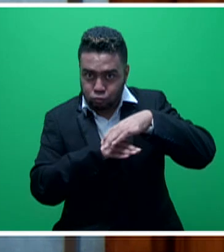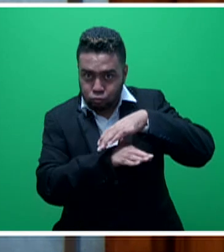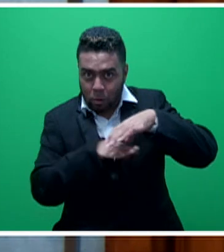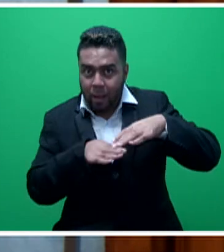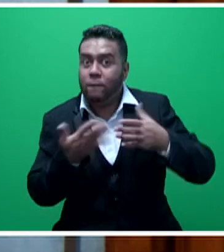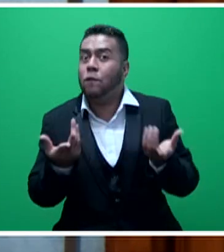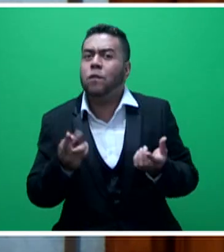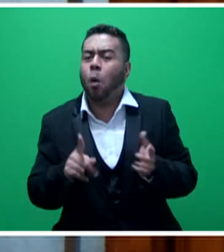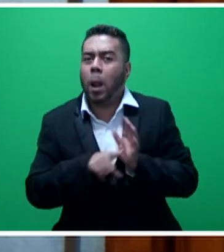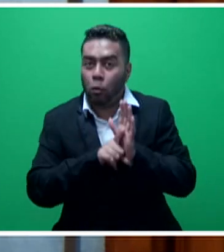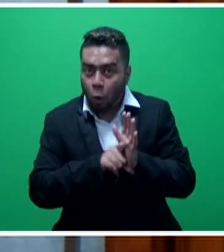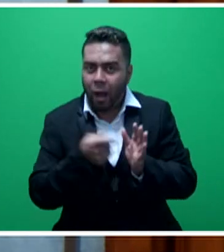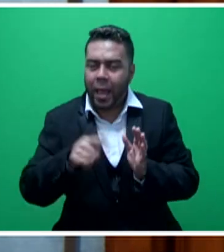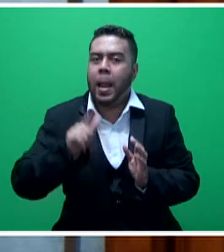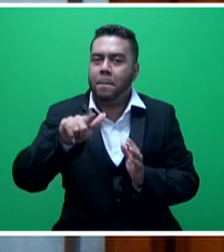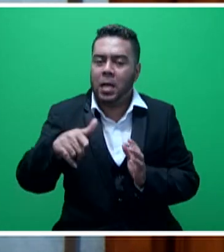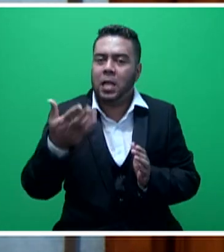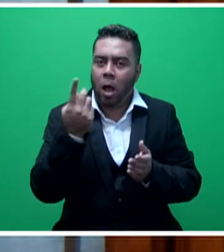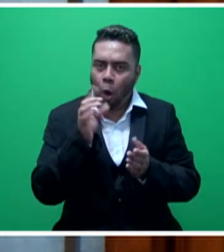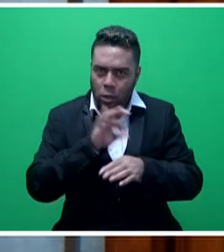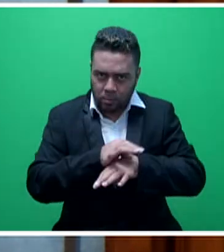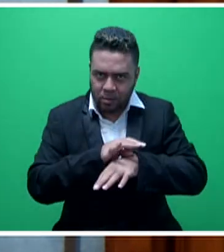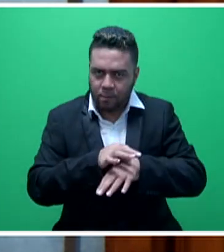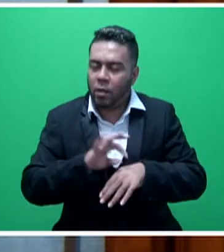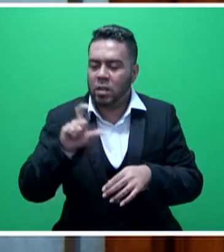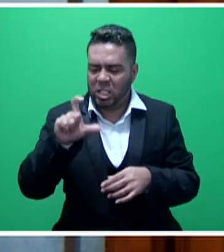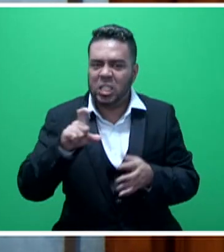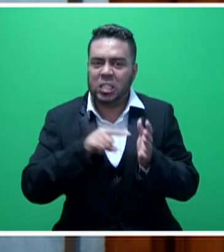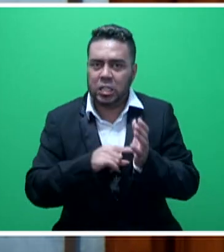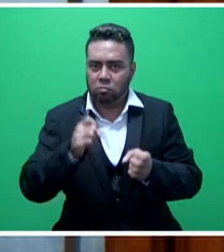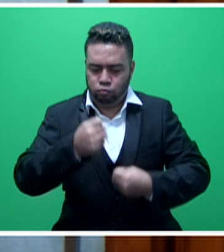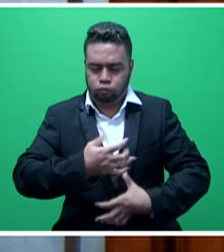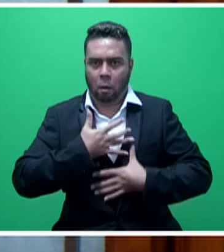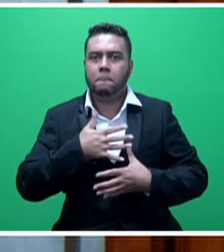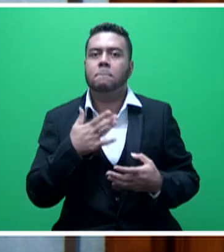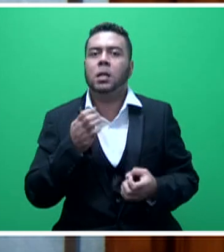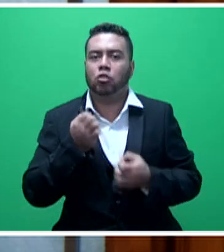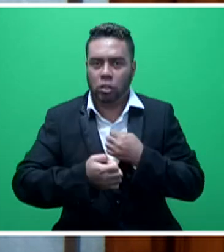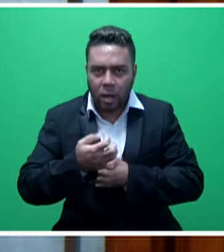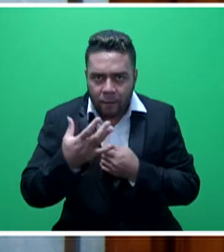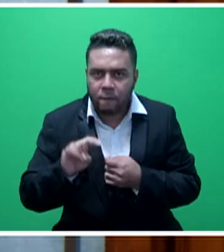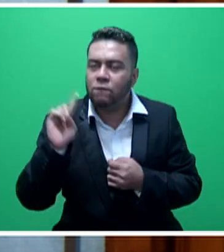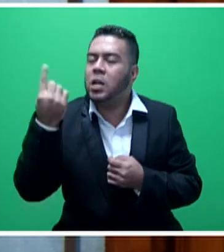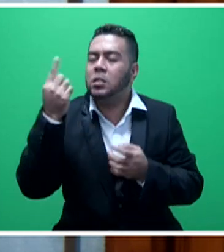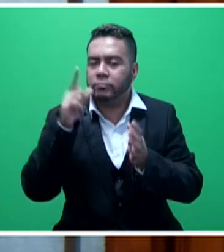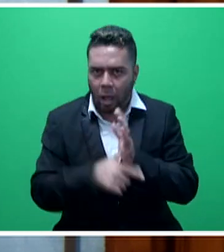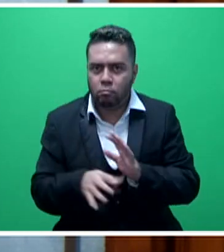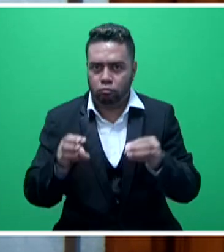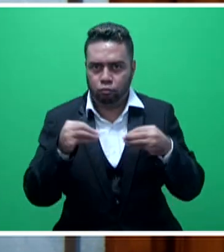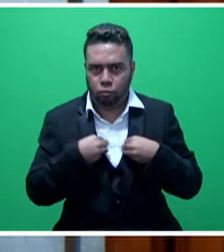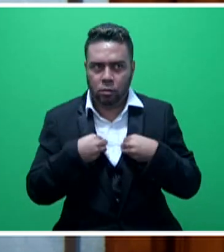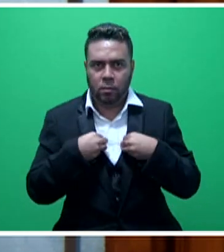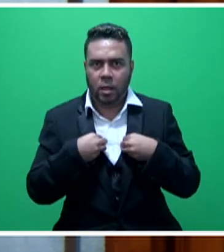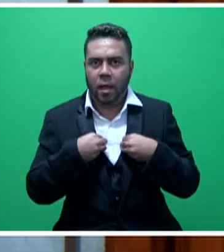Lautoka and Labasa hospitals having CT scan machines for the first time ever. CWM received a 128